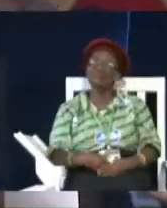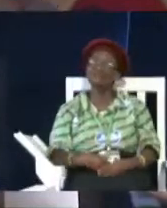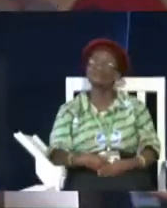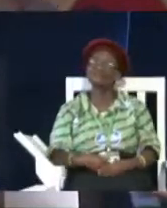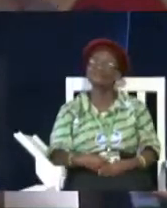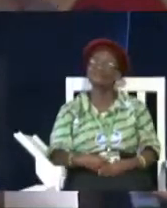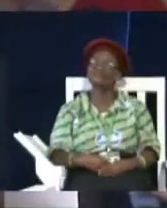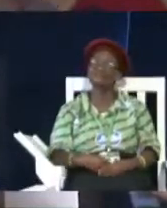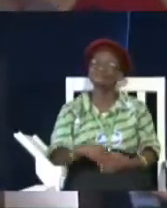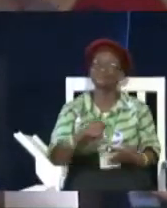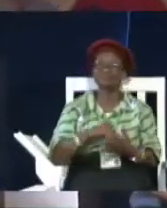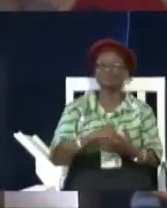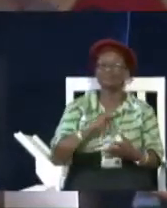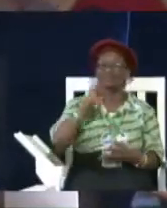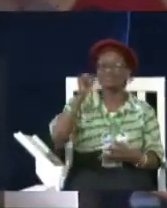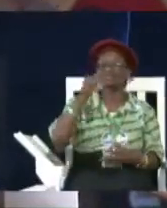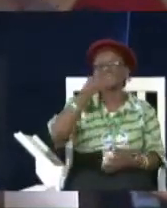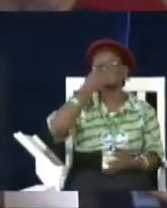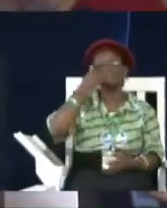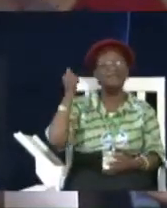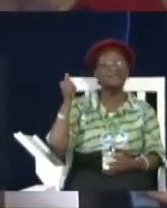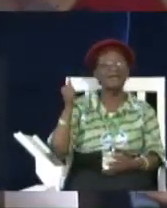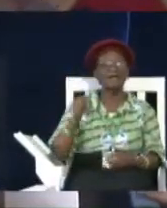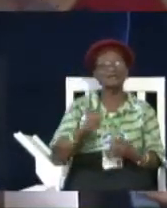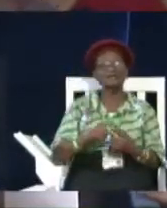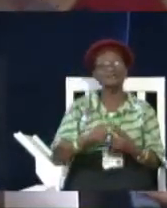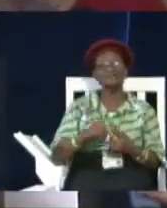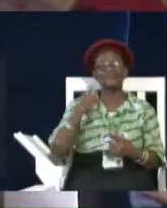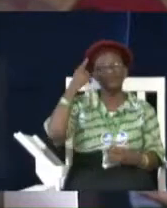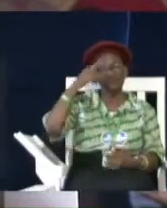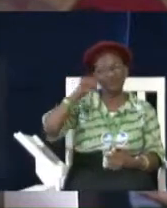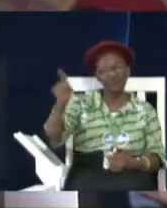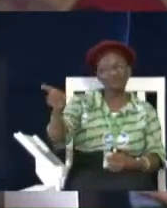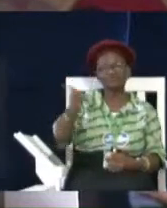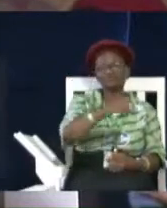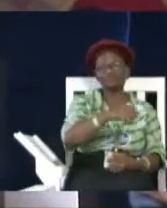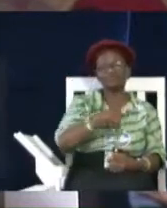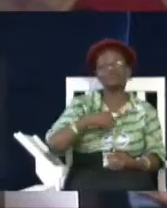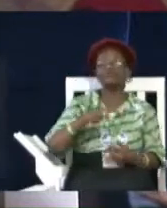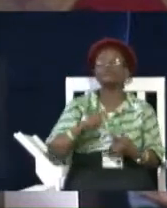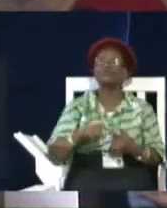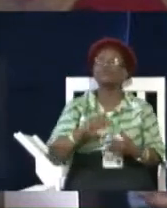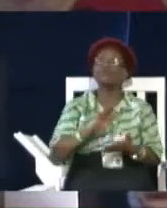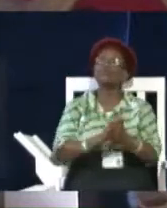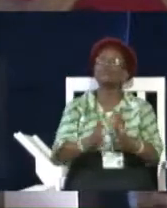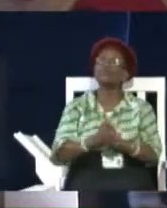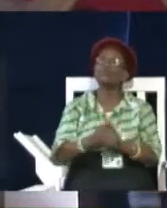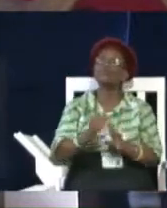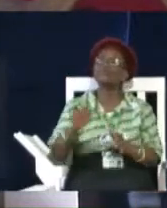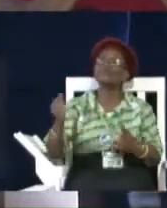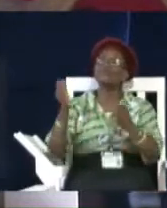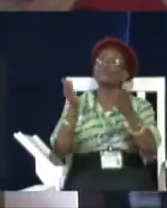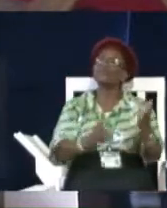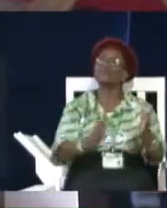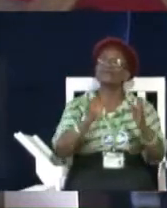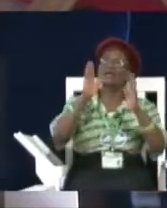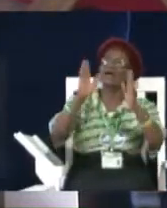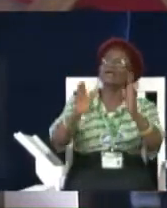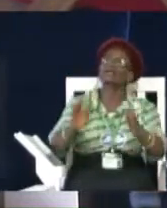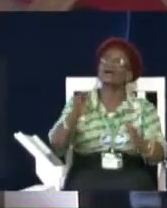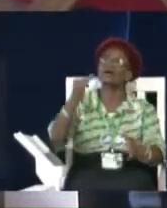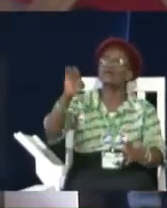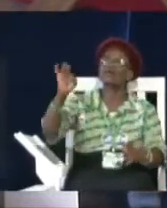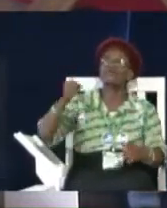It's better for you to become a carrier of joy. I mean, you had the testimony, I think it was